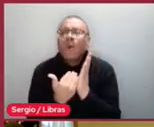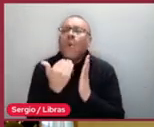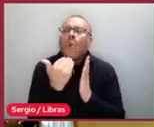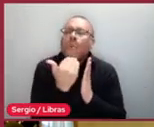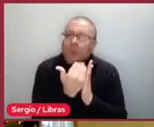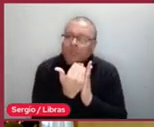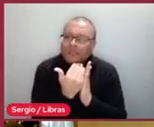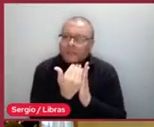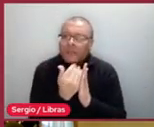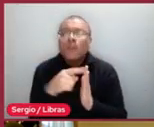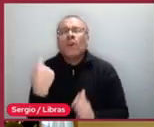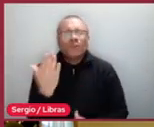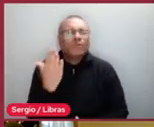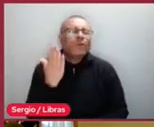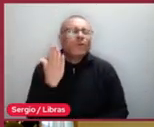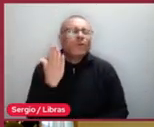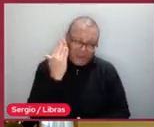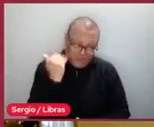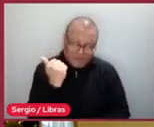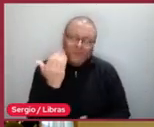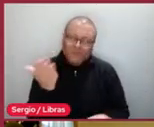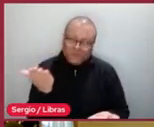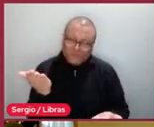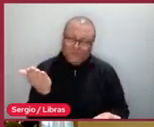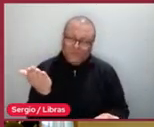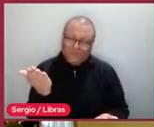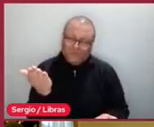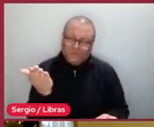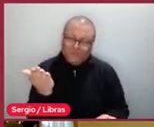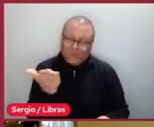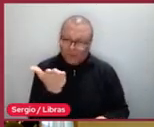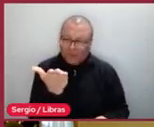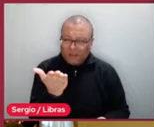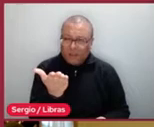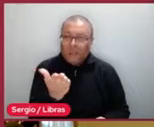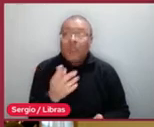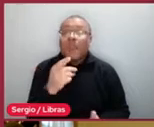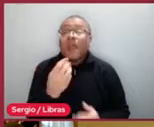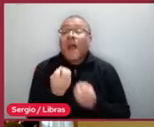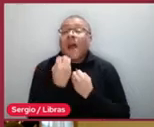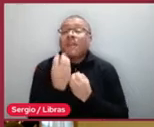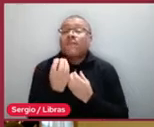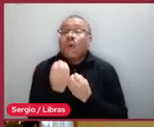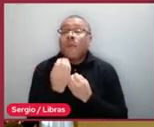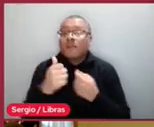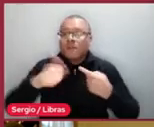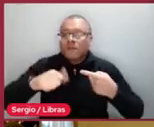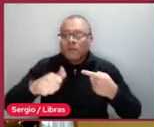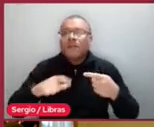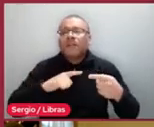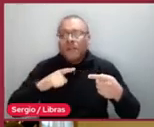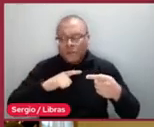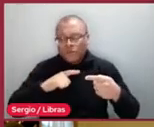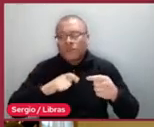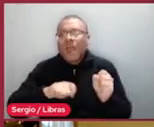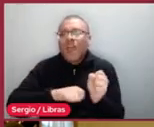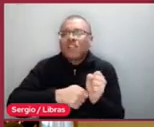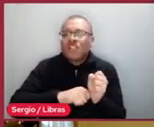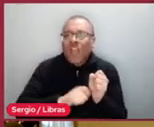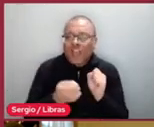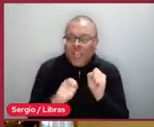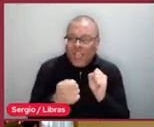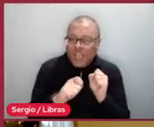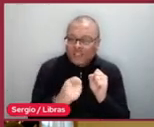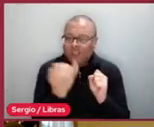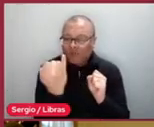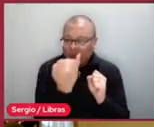we know the shape of our data, right? This is the shape of our data. We have keys, we have values,